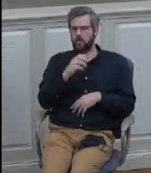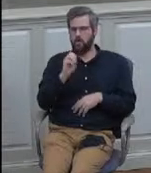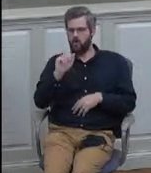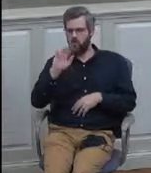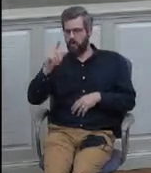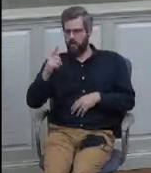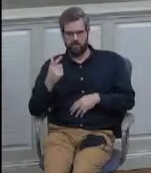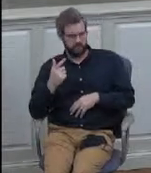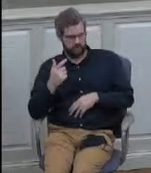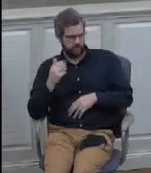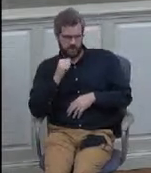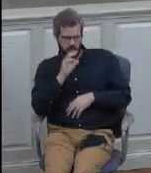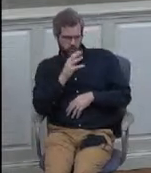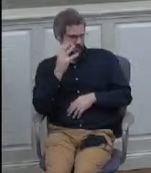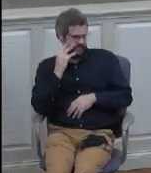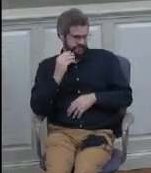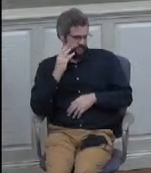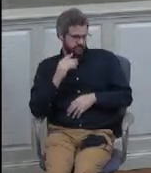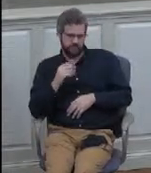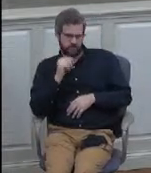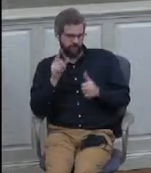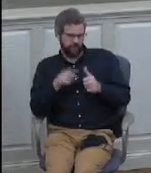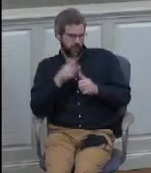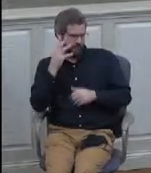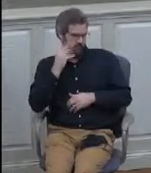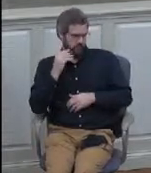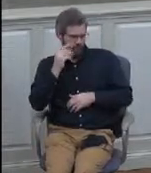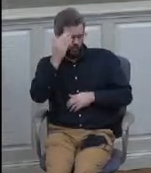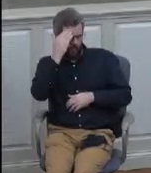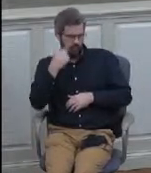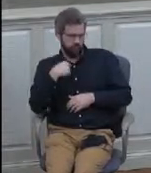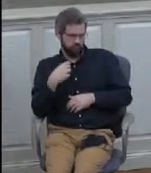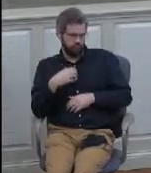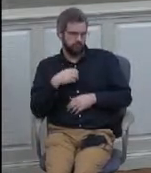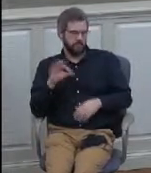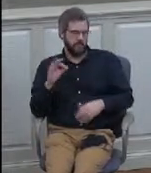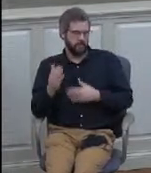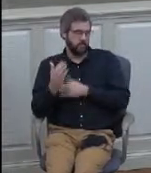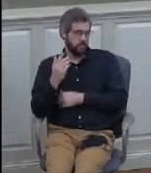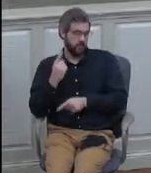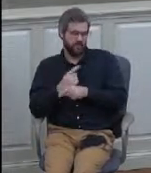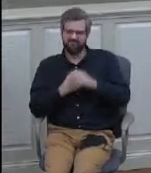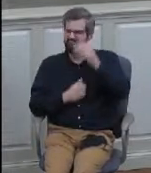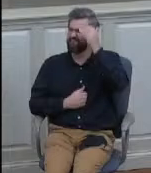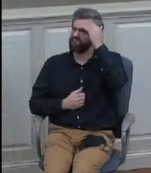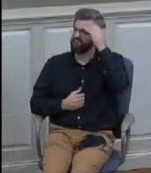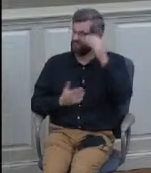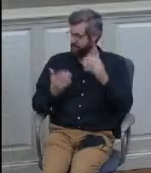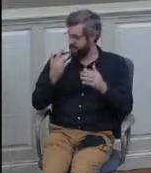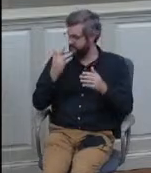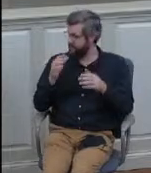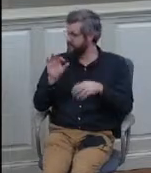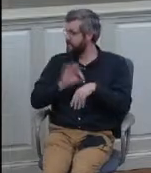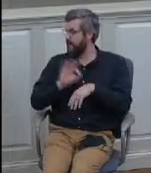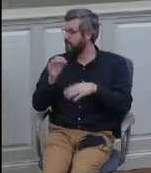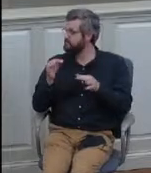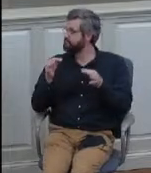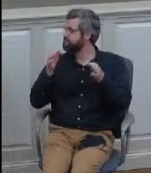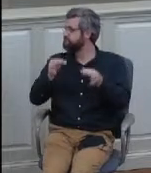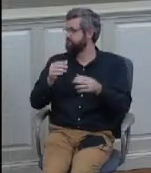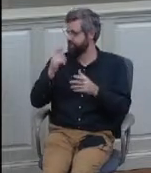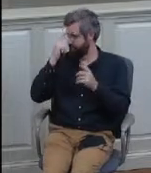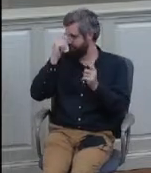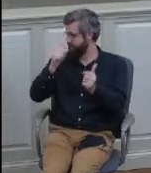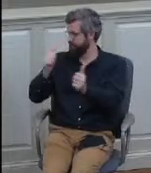was going to say something about 9 o'clock in the morning on all of them, didn't you? Yeah, I did. If you want to move that time, that's subjective. I mean,